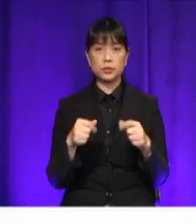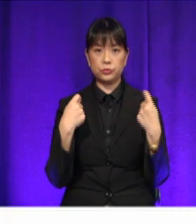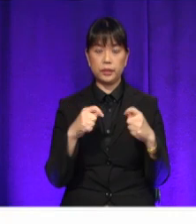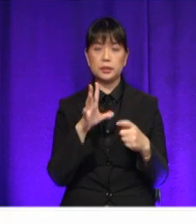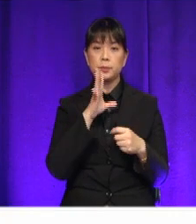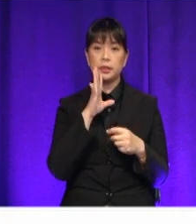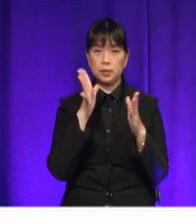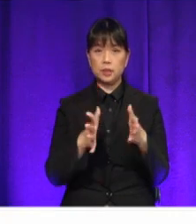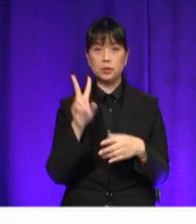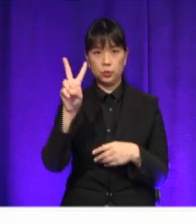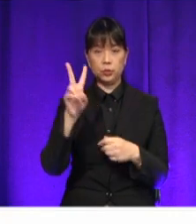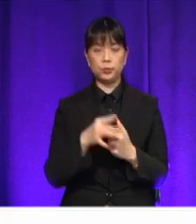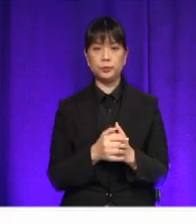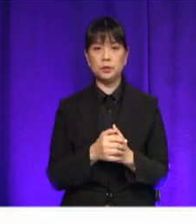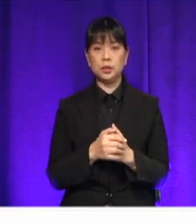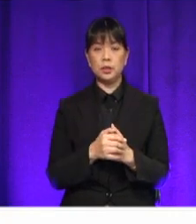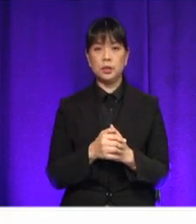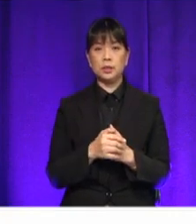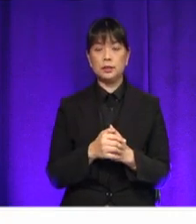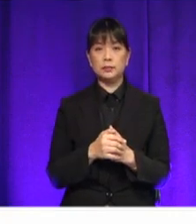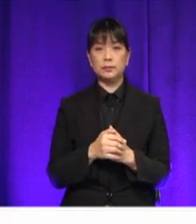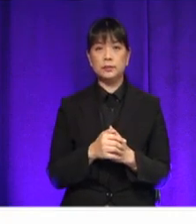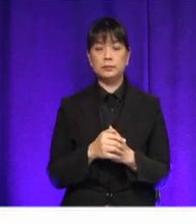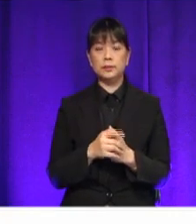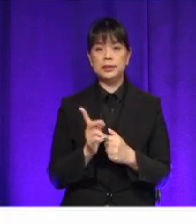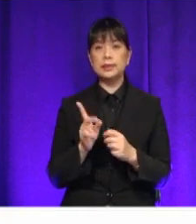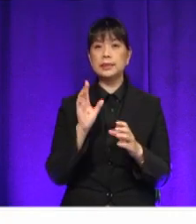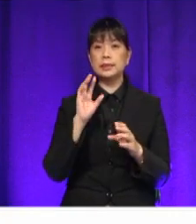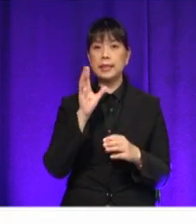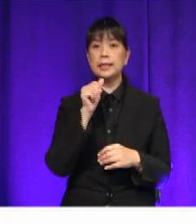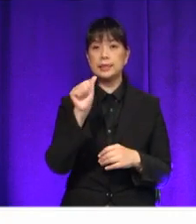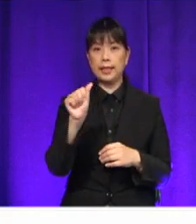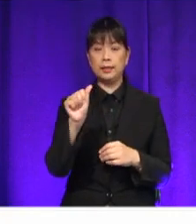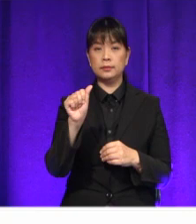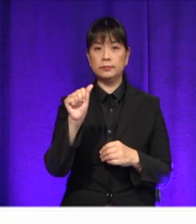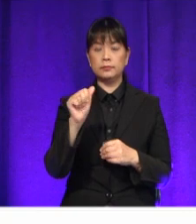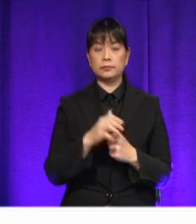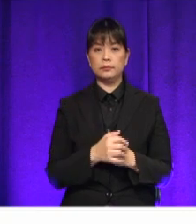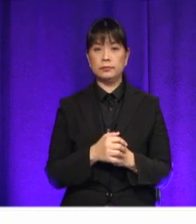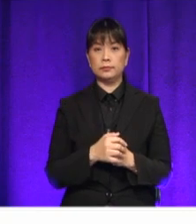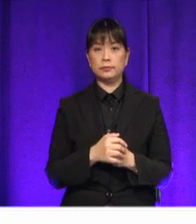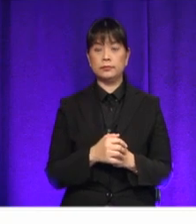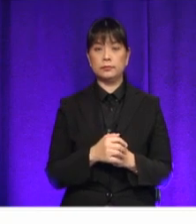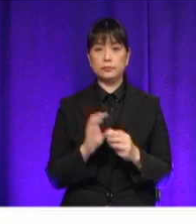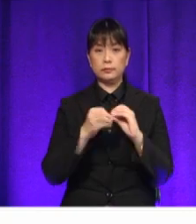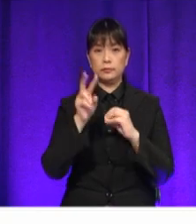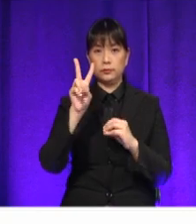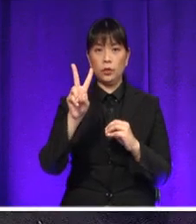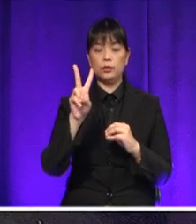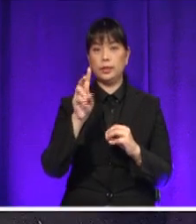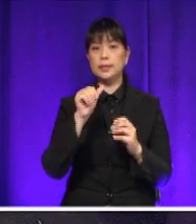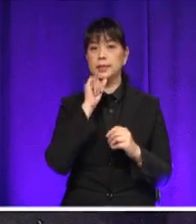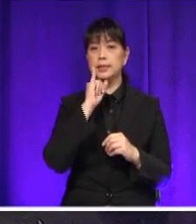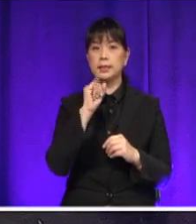Speaker 2, I think is A. A, yes, got it right. Did you Same get that answer. right also, Nisa? Yes, same answer.